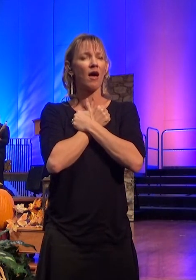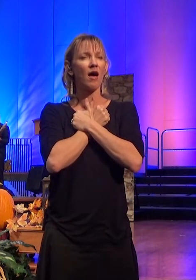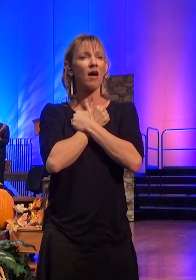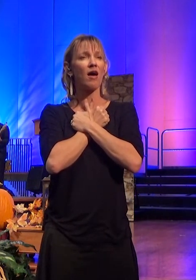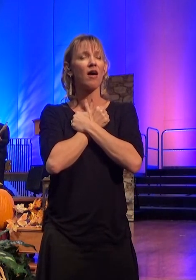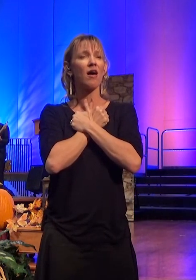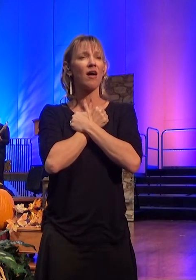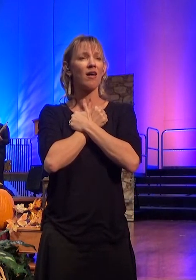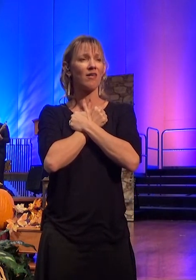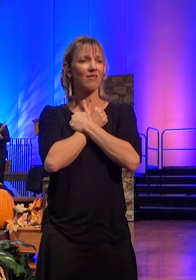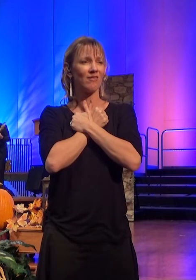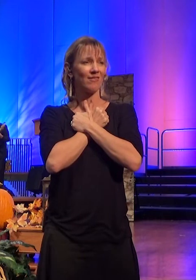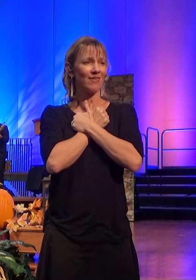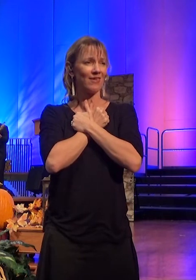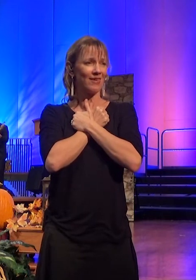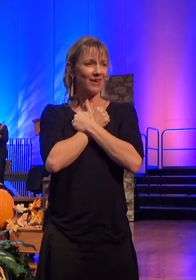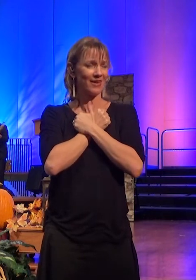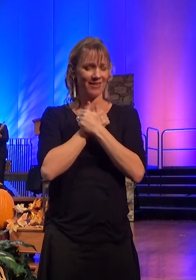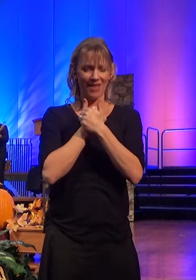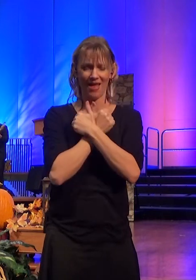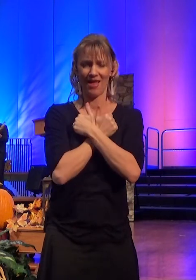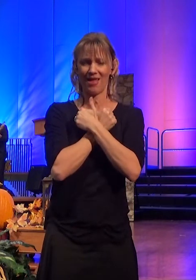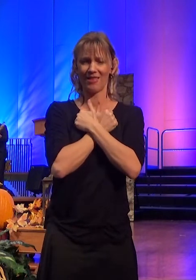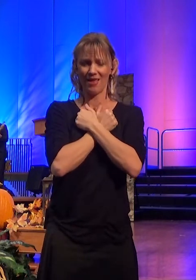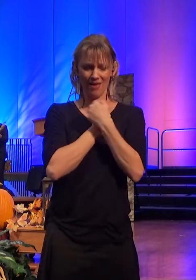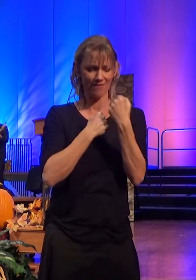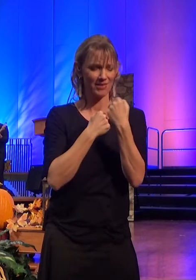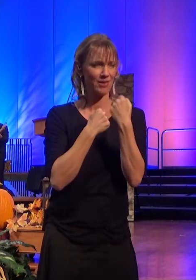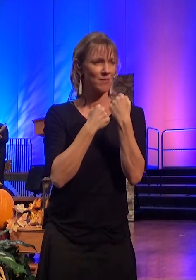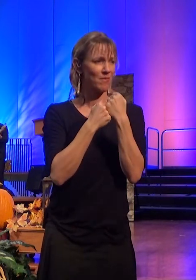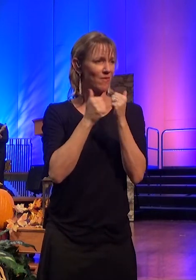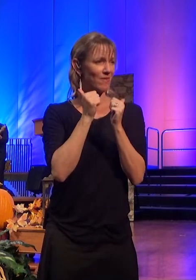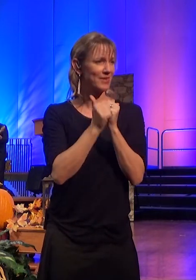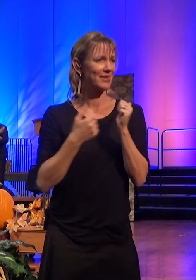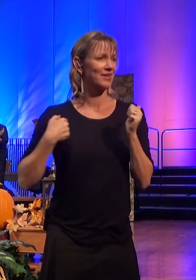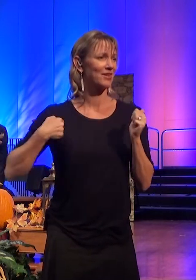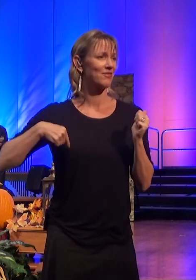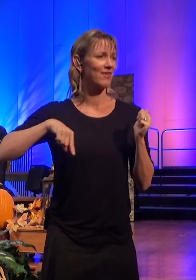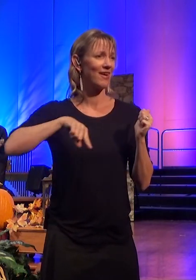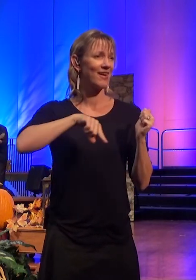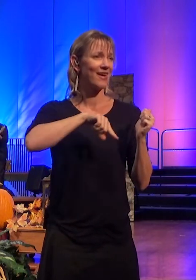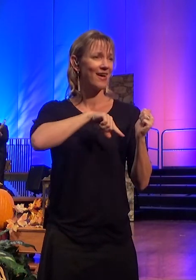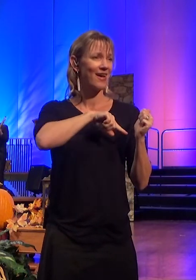that's holding all of us.